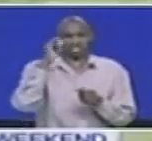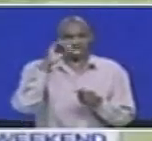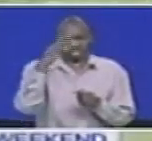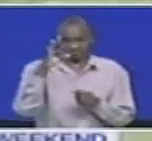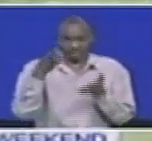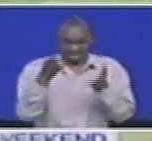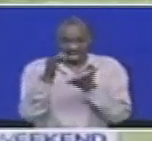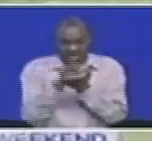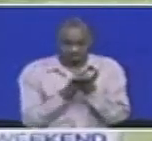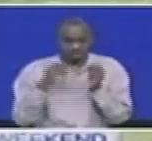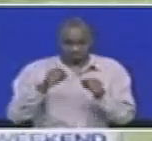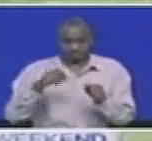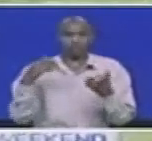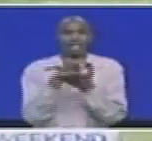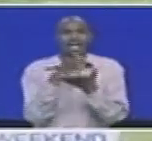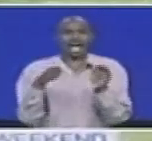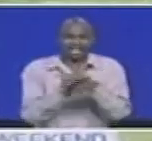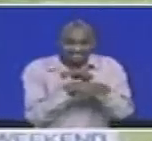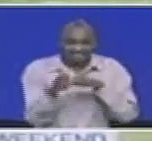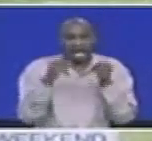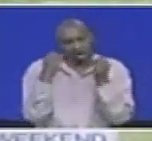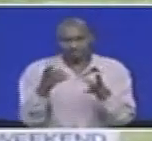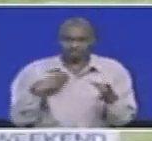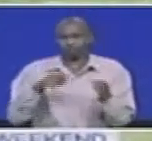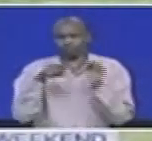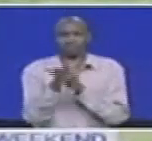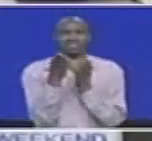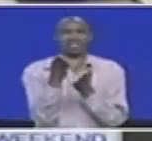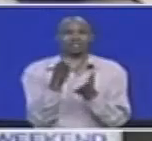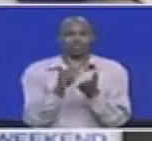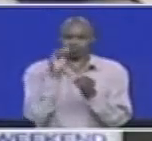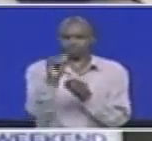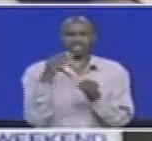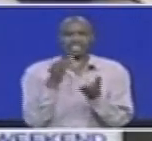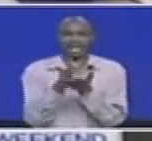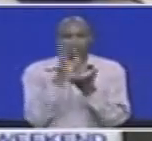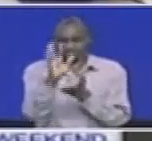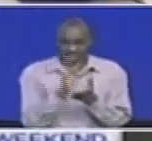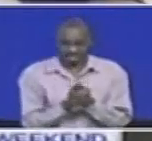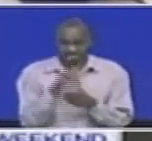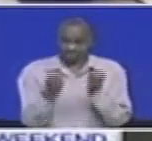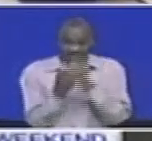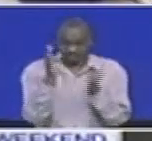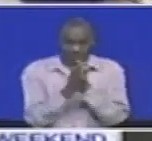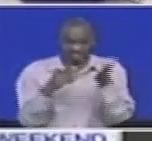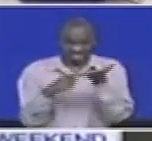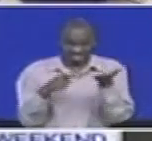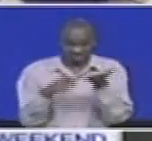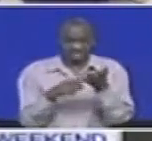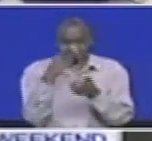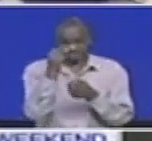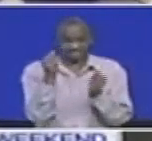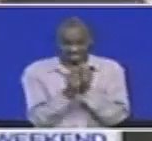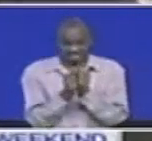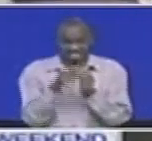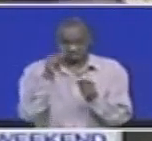you can even easily assess how much money you have accumulated in your account. He came up with the technology in 2010.